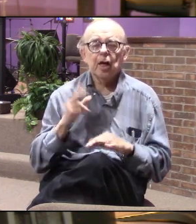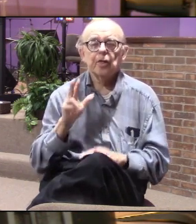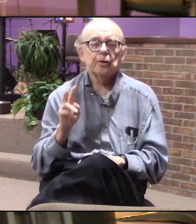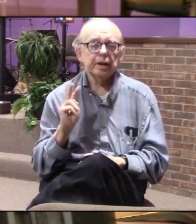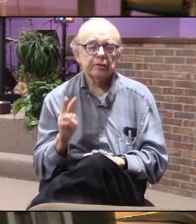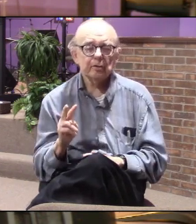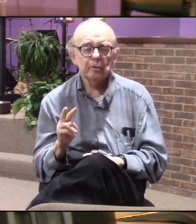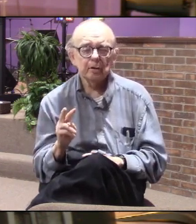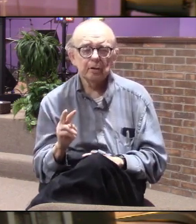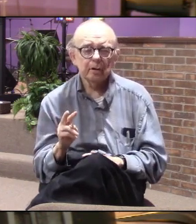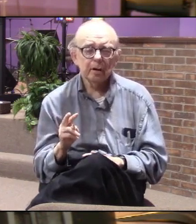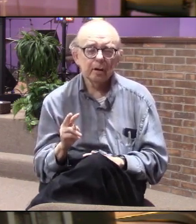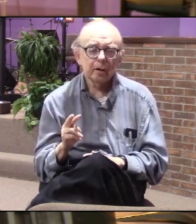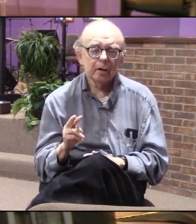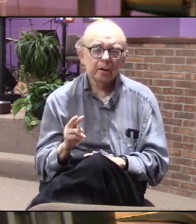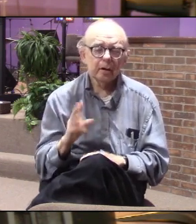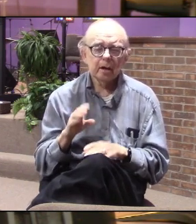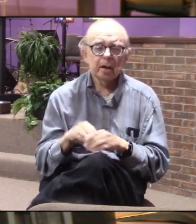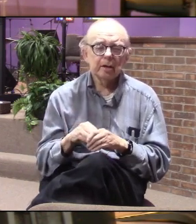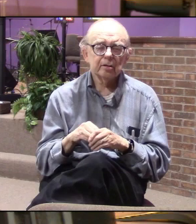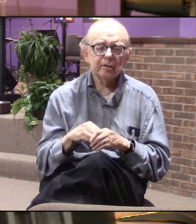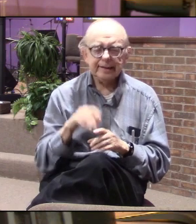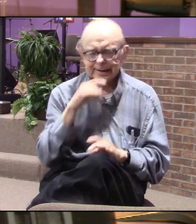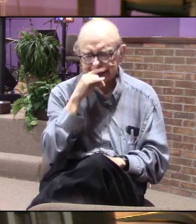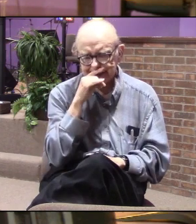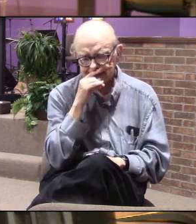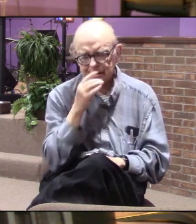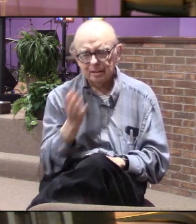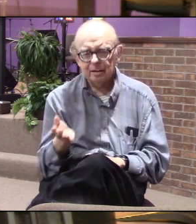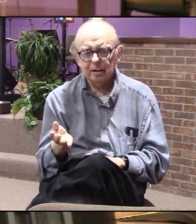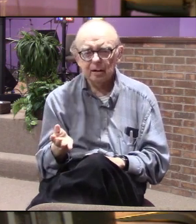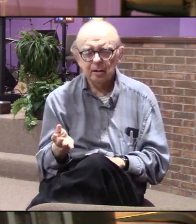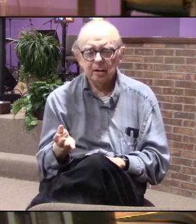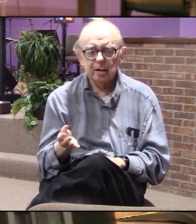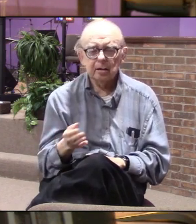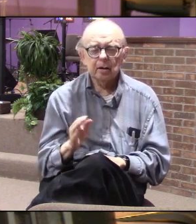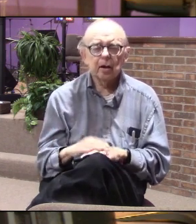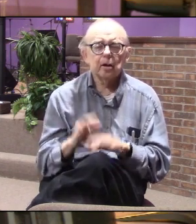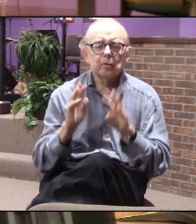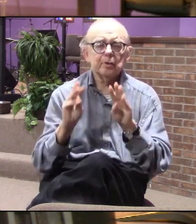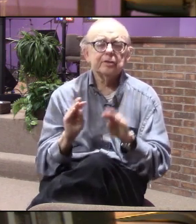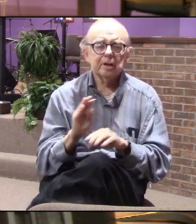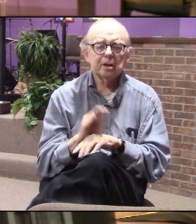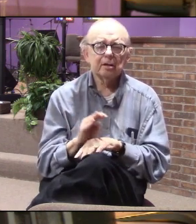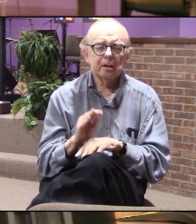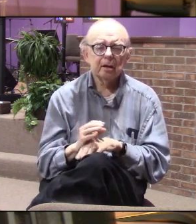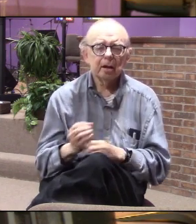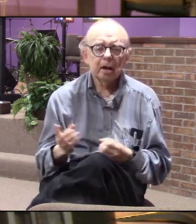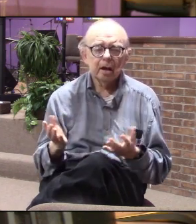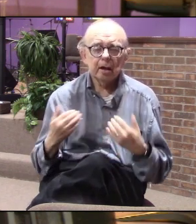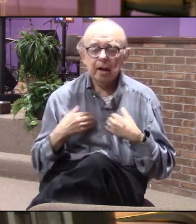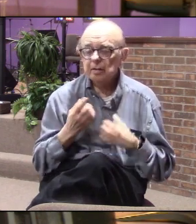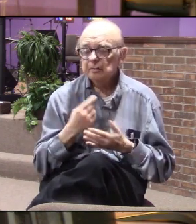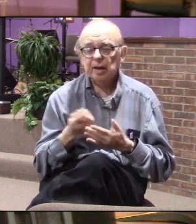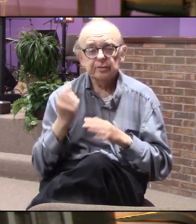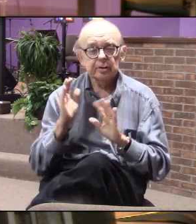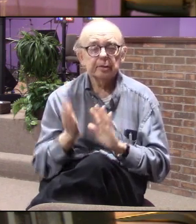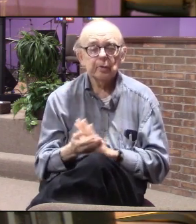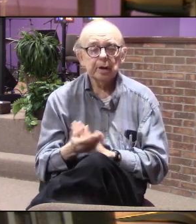32, including the kids, on Wednesday night. You know how many we had last Sunday